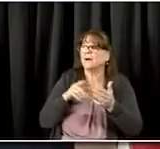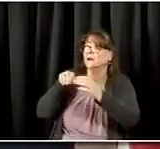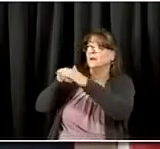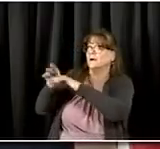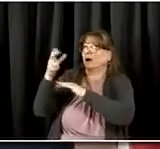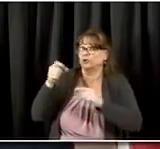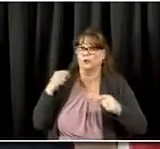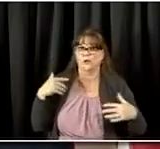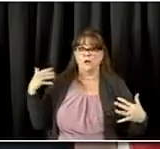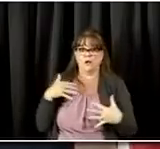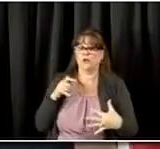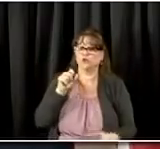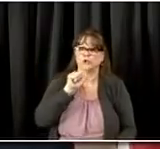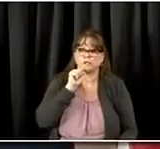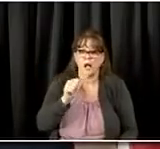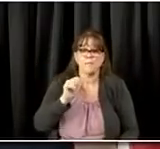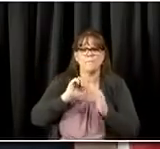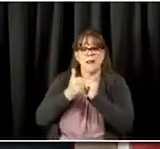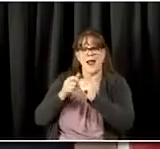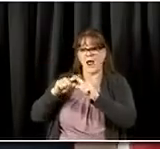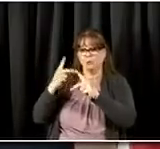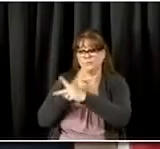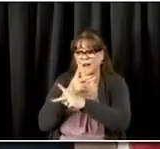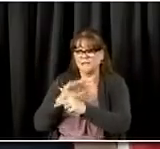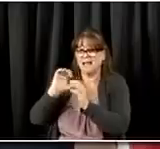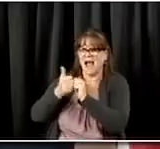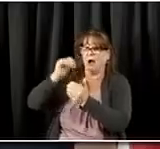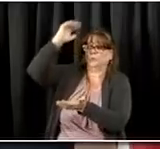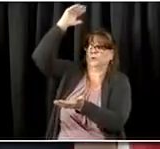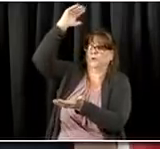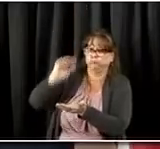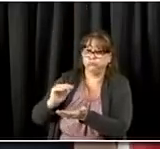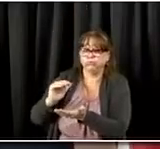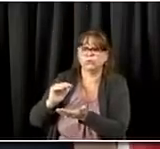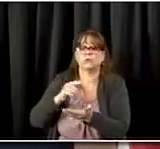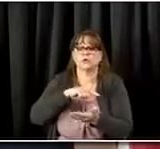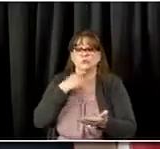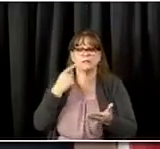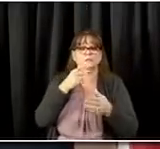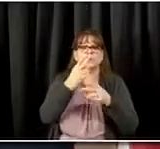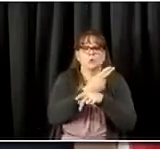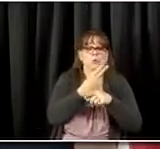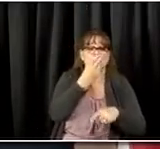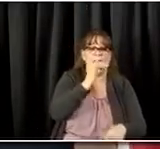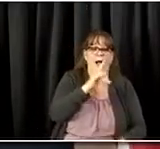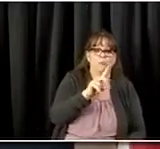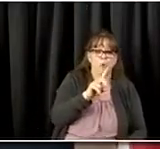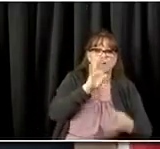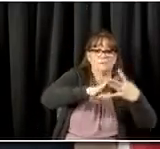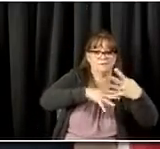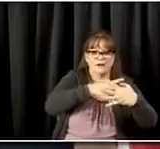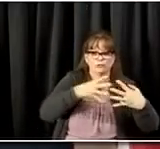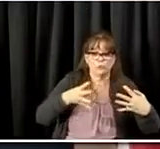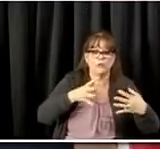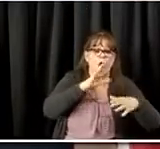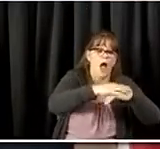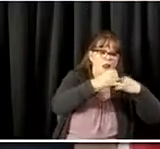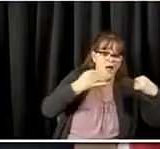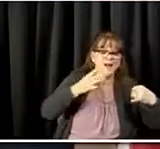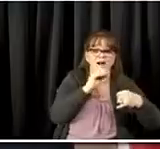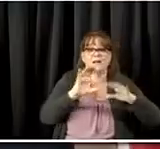risk. But certainly that'll be a big focus for our back-to-school task force, including teachers, school board members, health officials, which